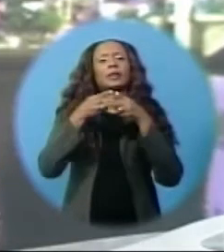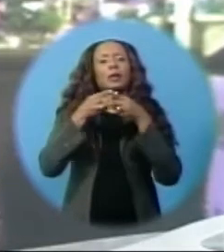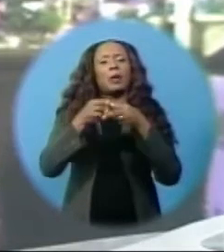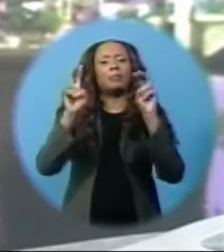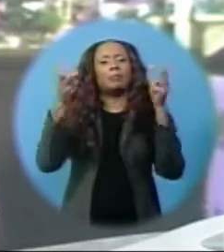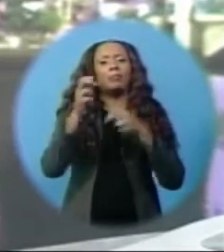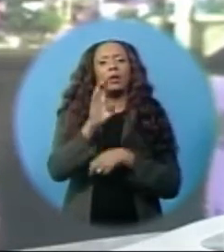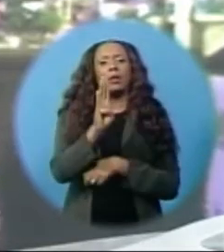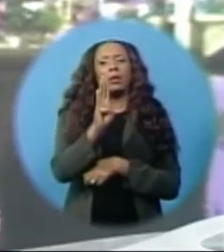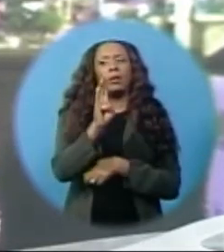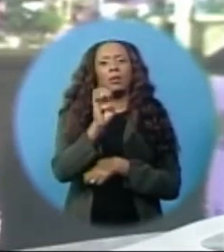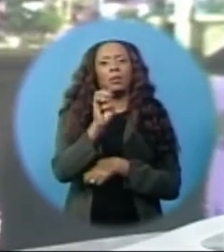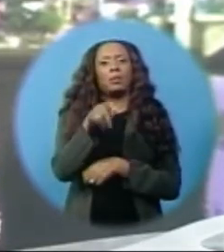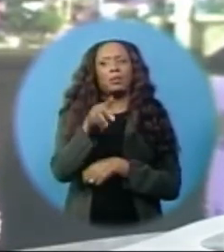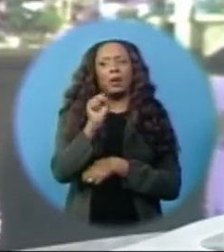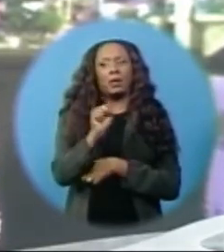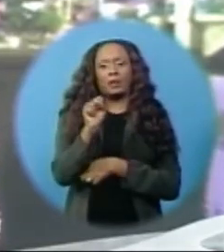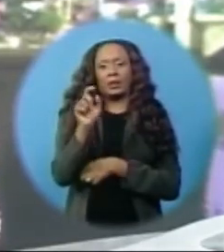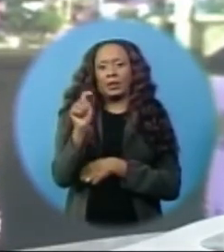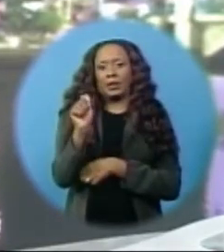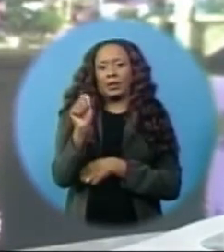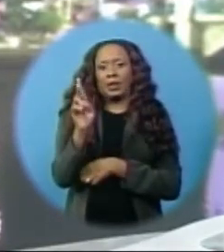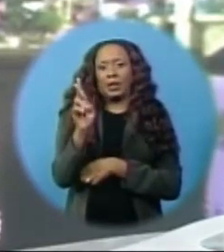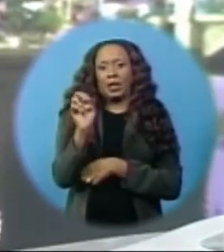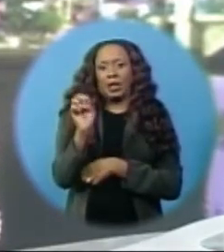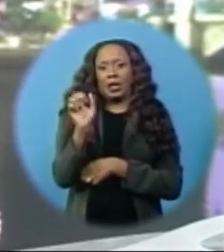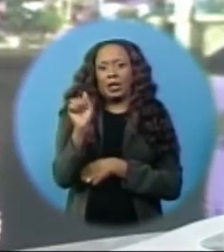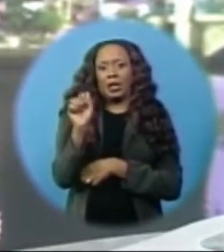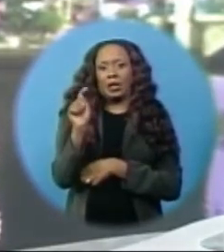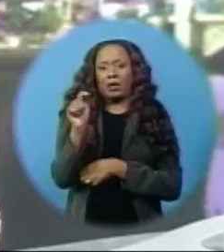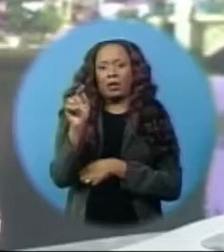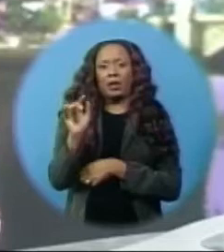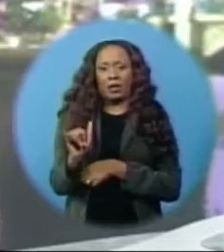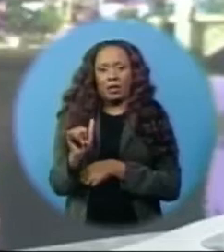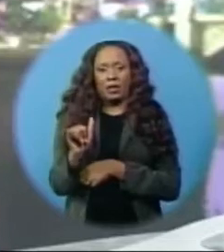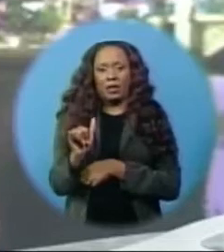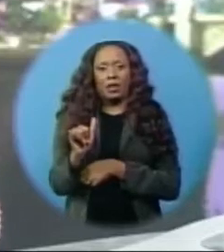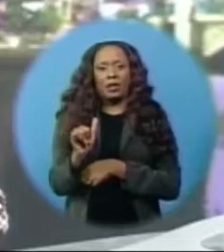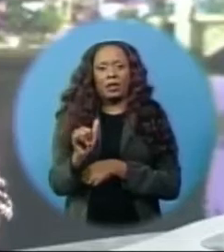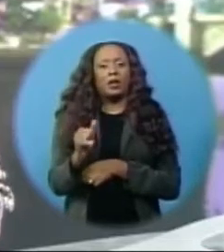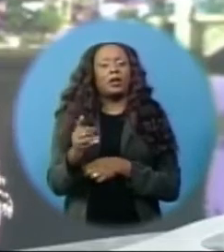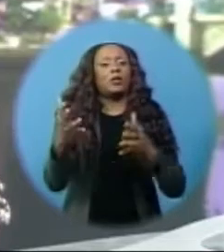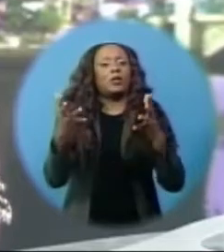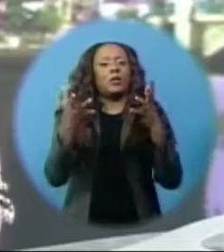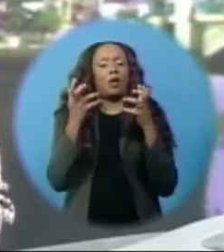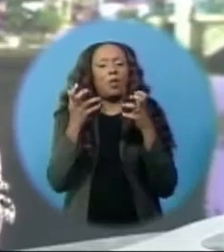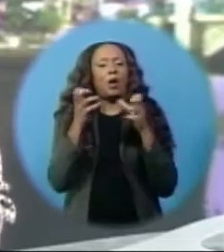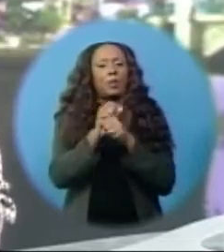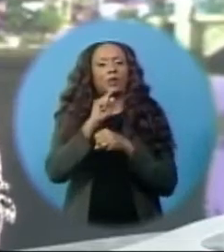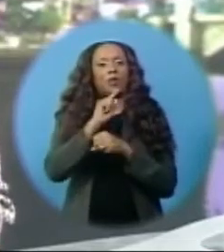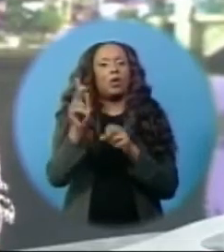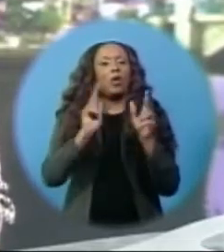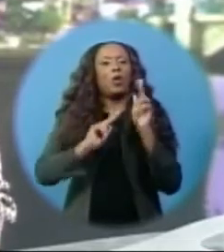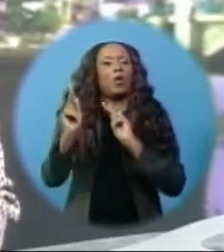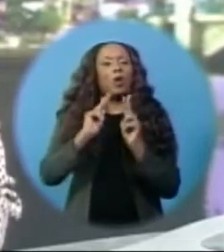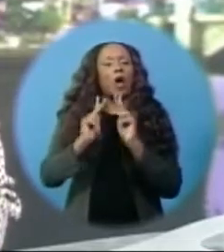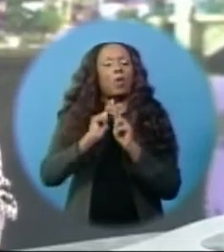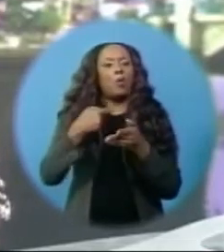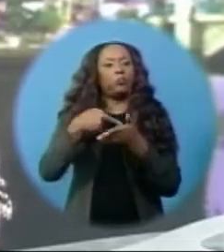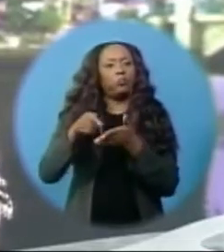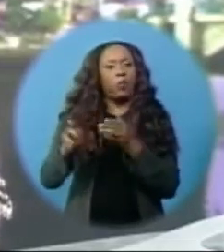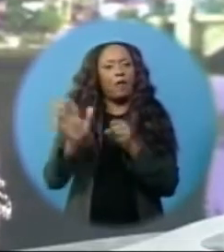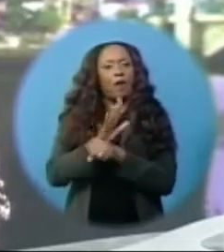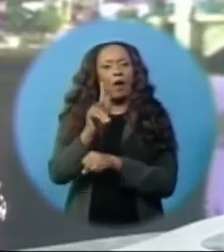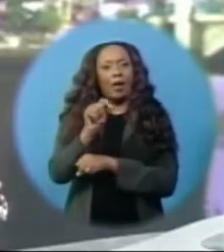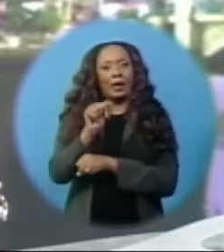its implementation. BEPS, base erosion and profit shifting, is aimed at closing loopholes in tax treaties. In